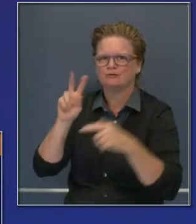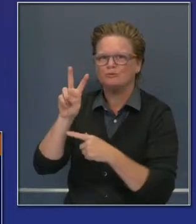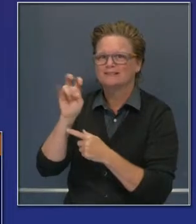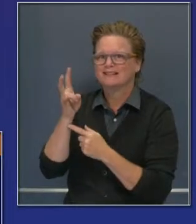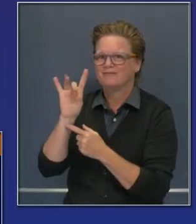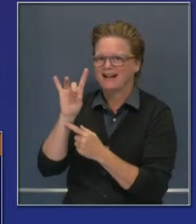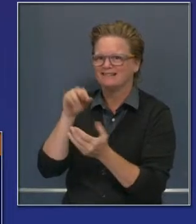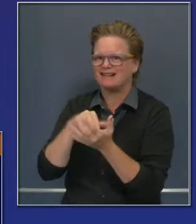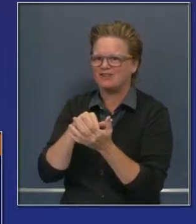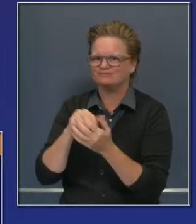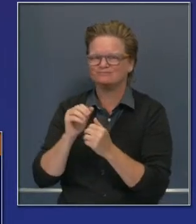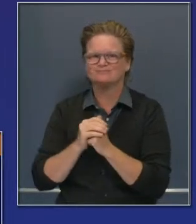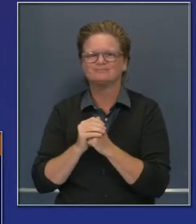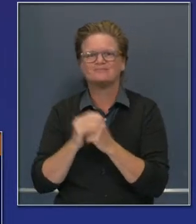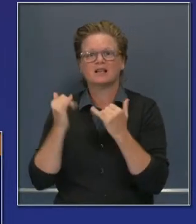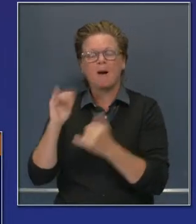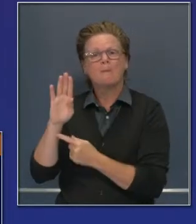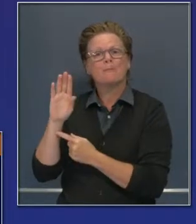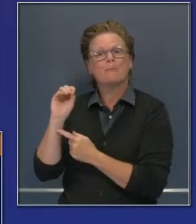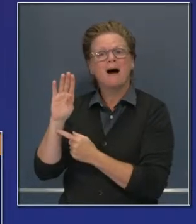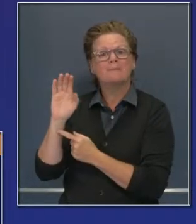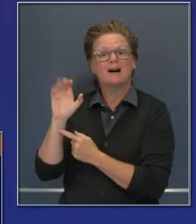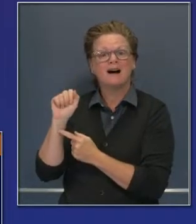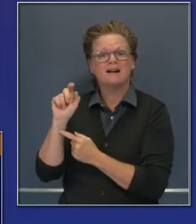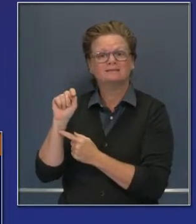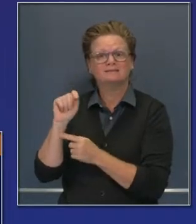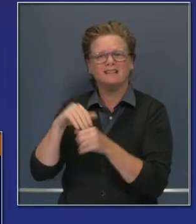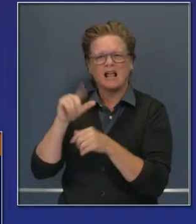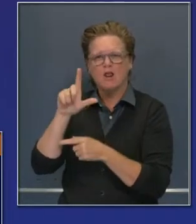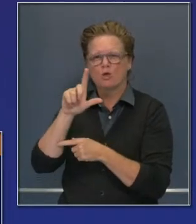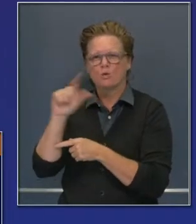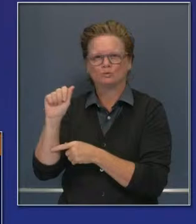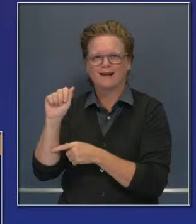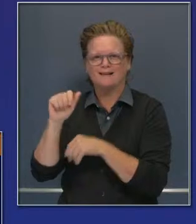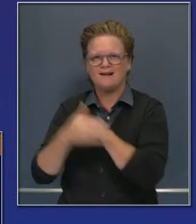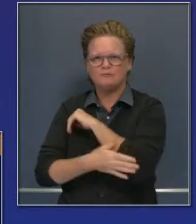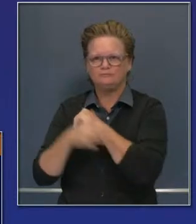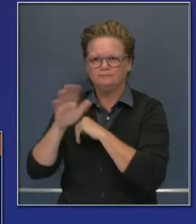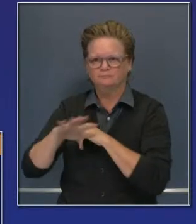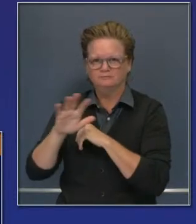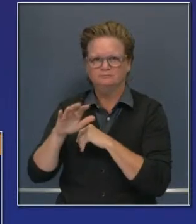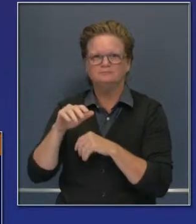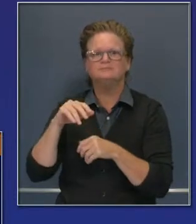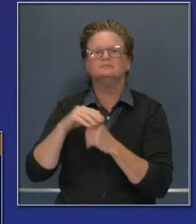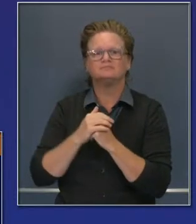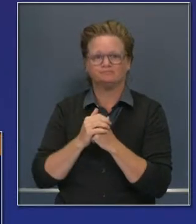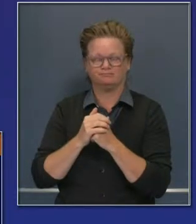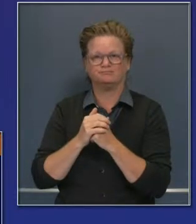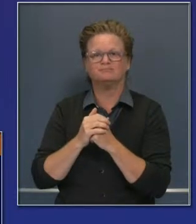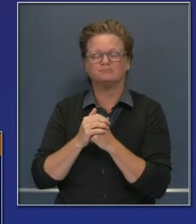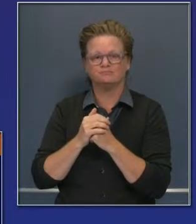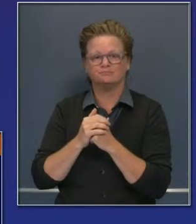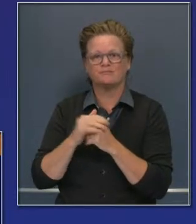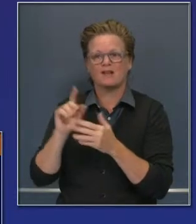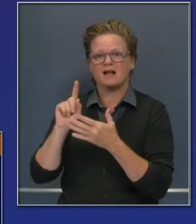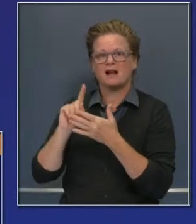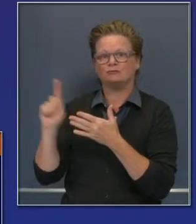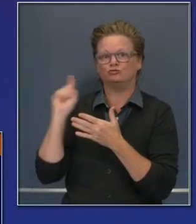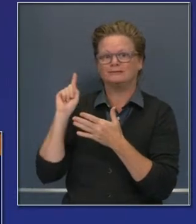Fire in LA County was at 3% containment, 44,000 acres burned when we last updated